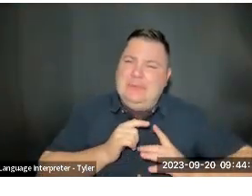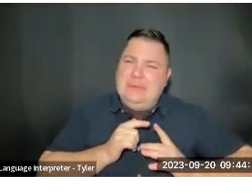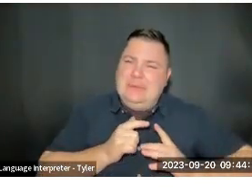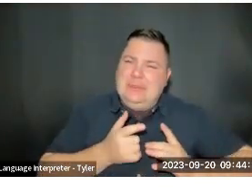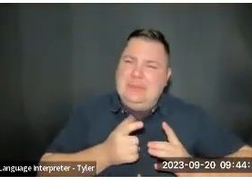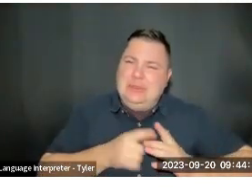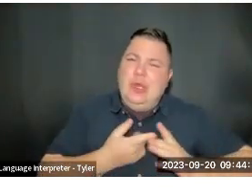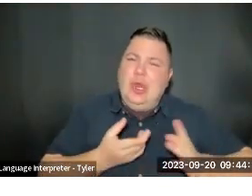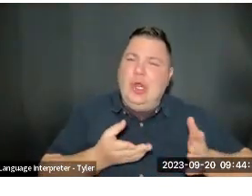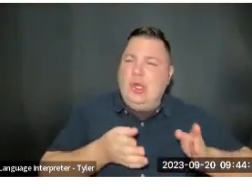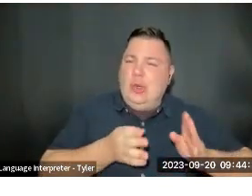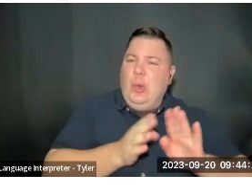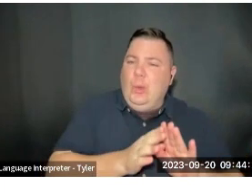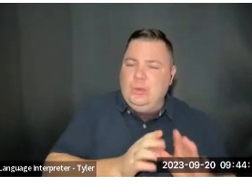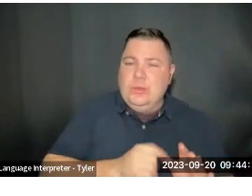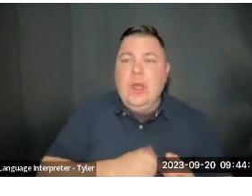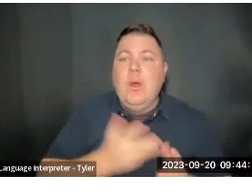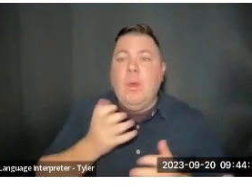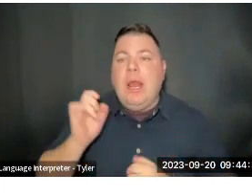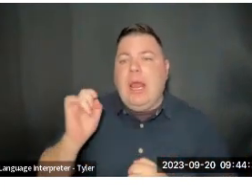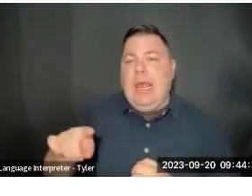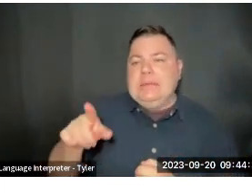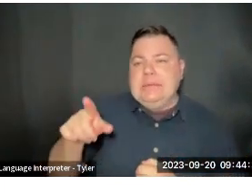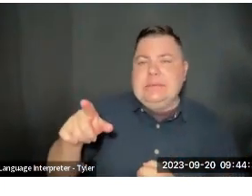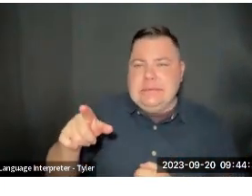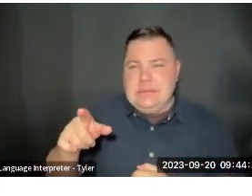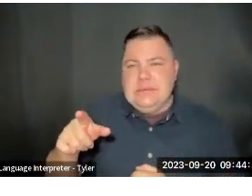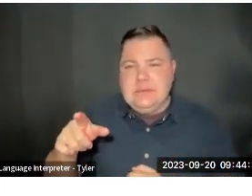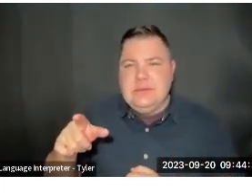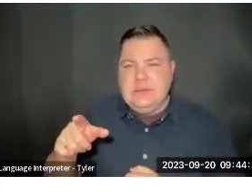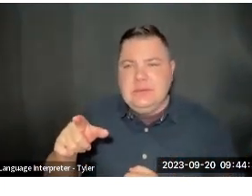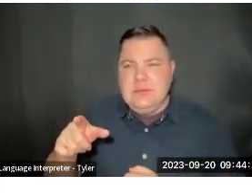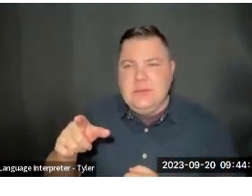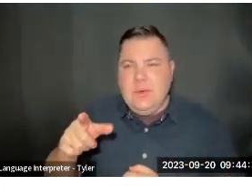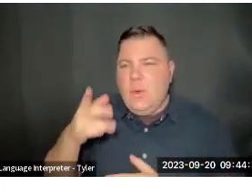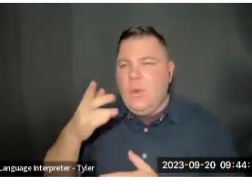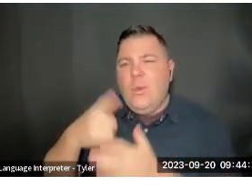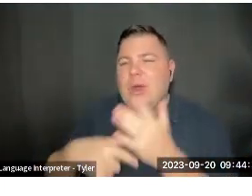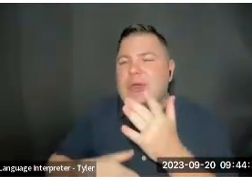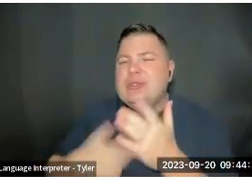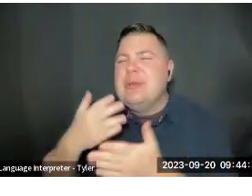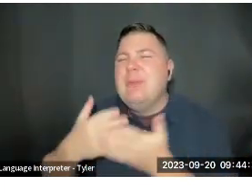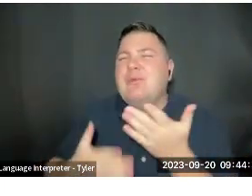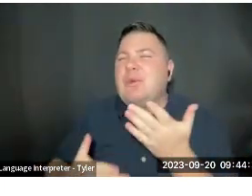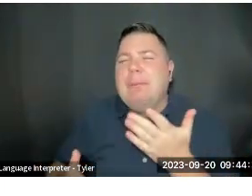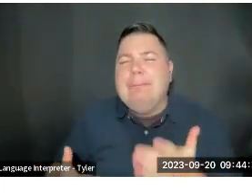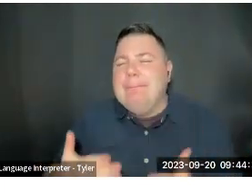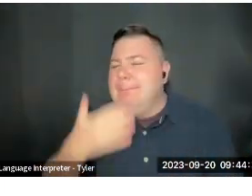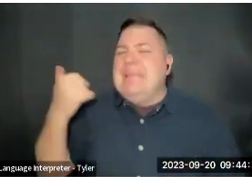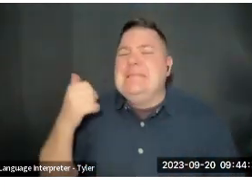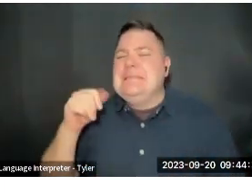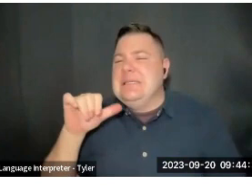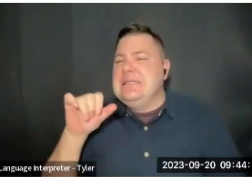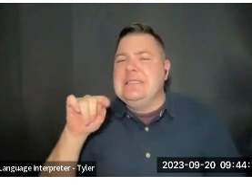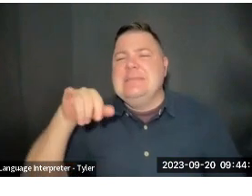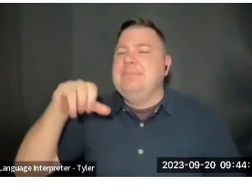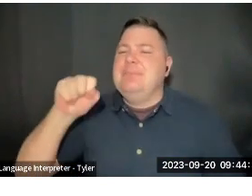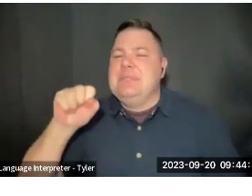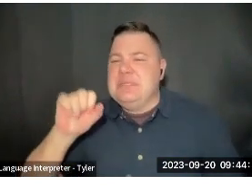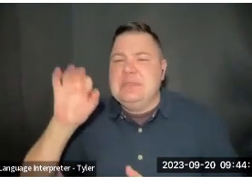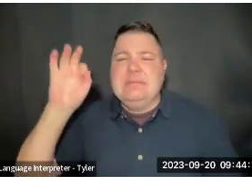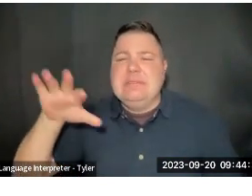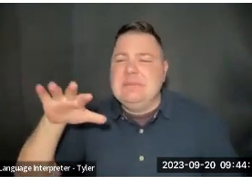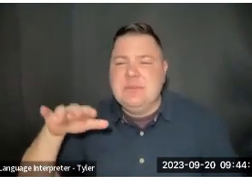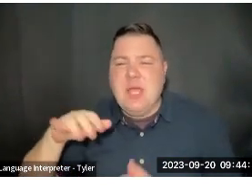closing section, but I did want to ask, and what are some of your best tips about talking about these